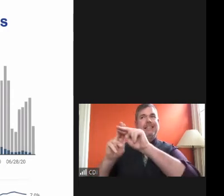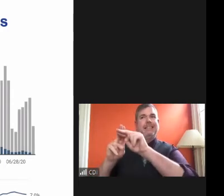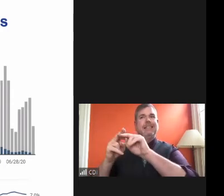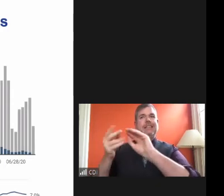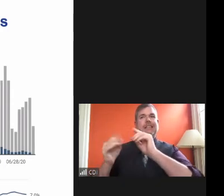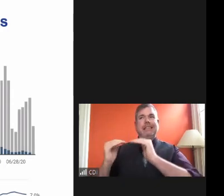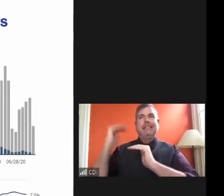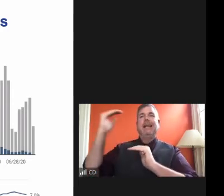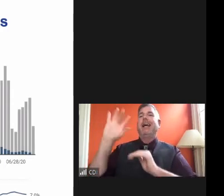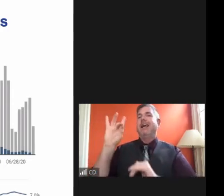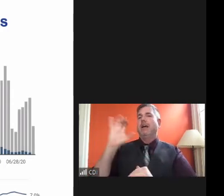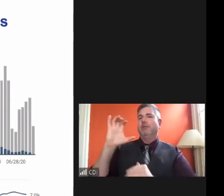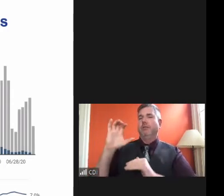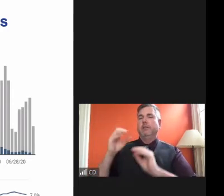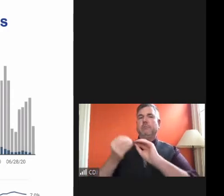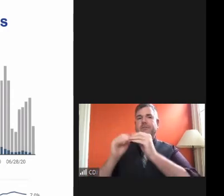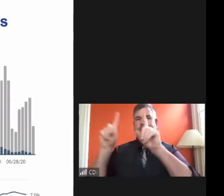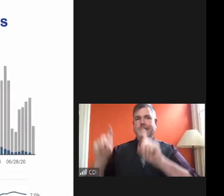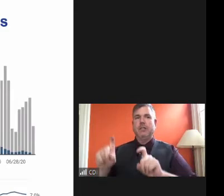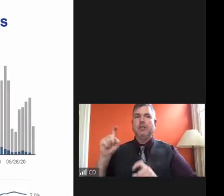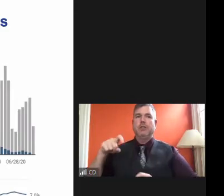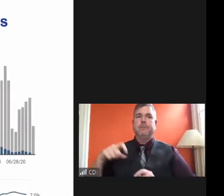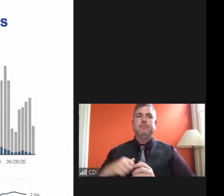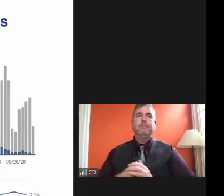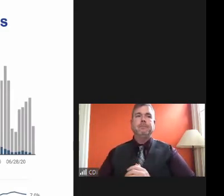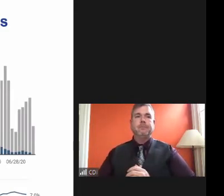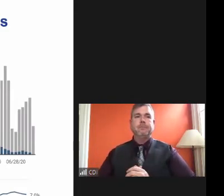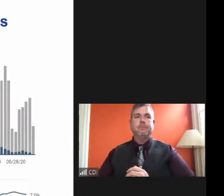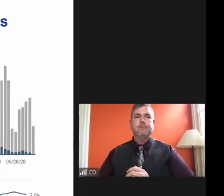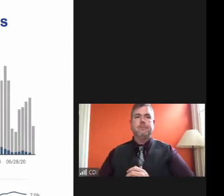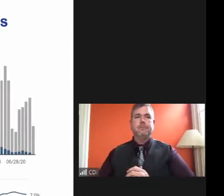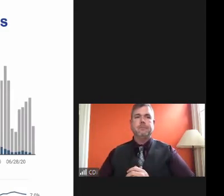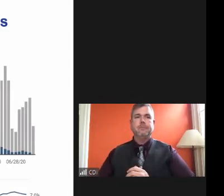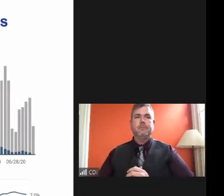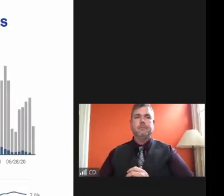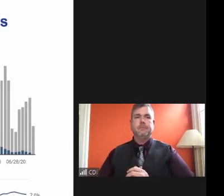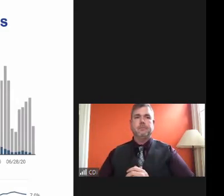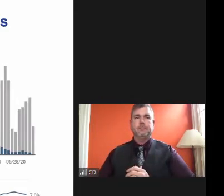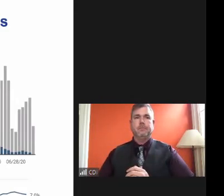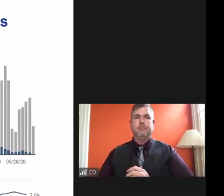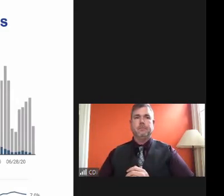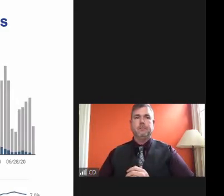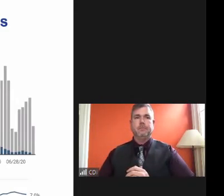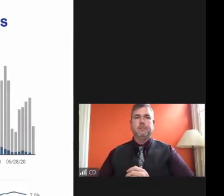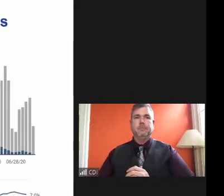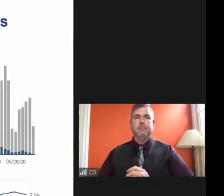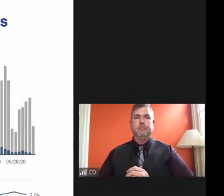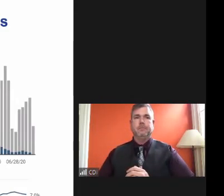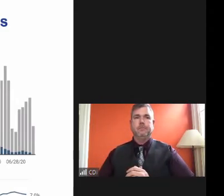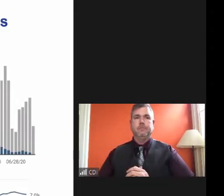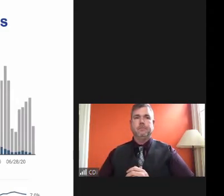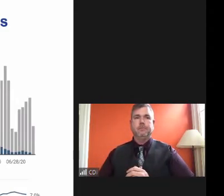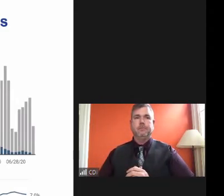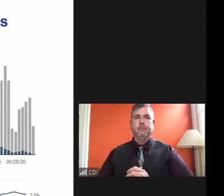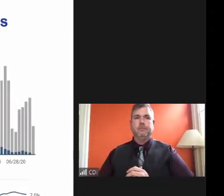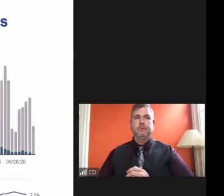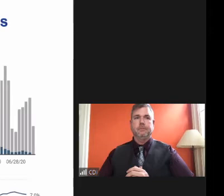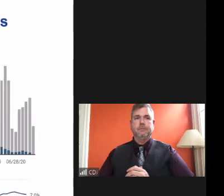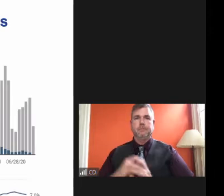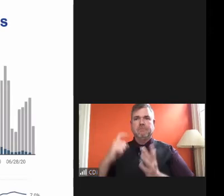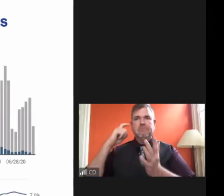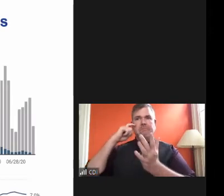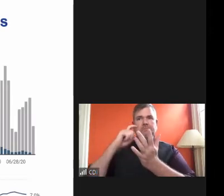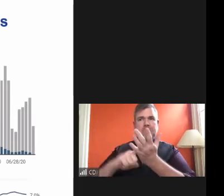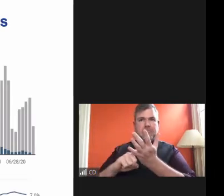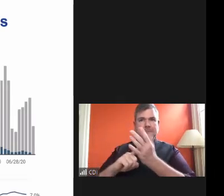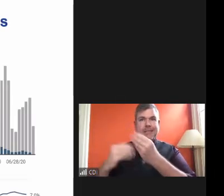people, see that increase in cases and say, well, of course you're seeing more cases, you're doing more testing. And what that bottom graph shows